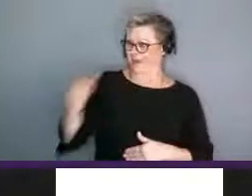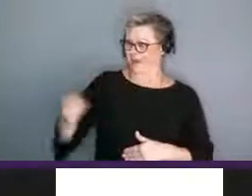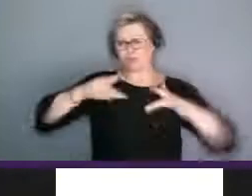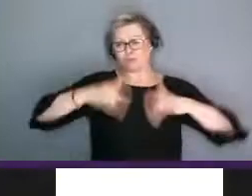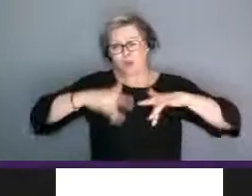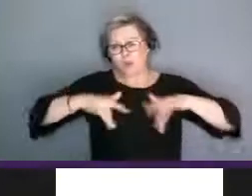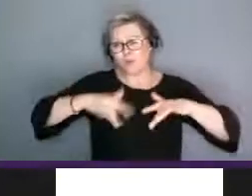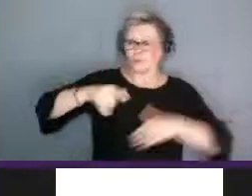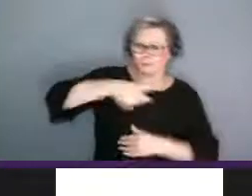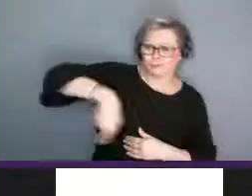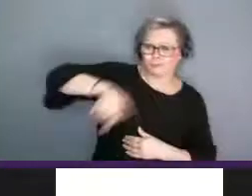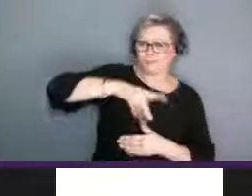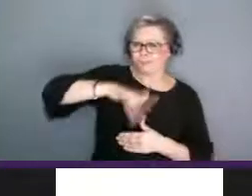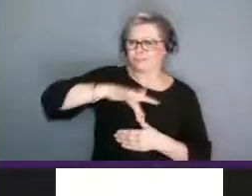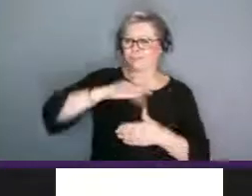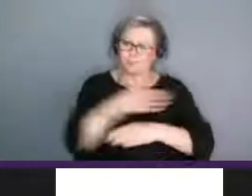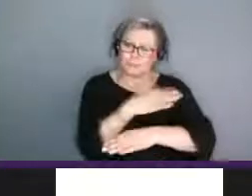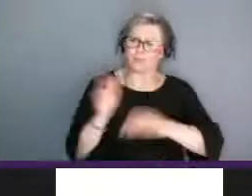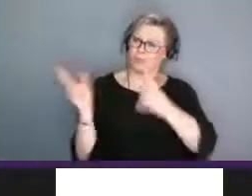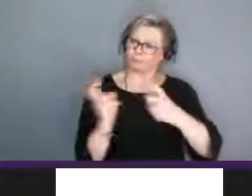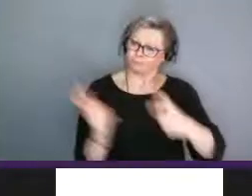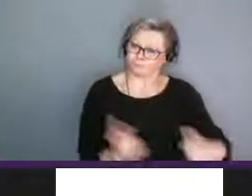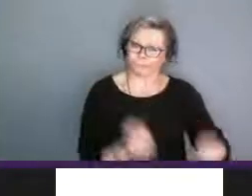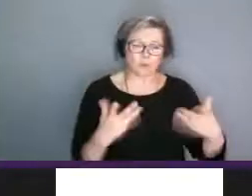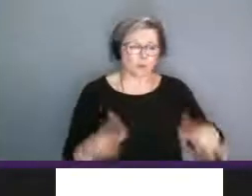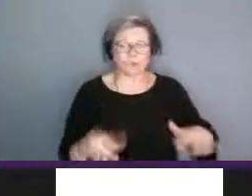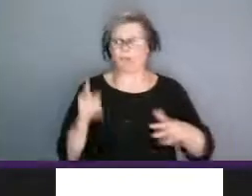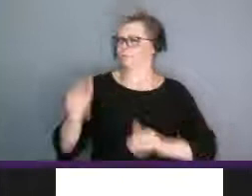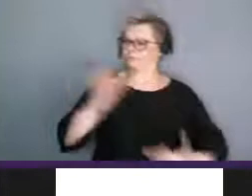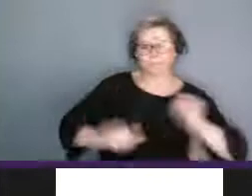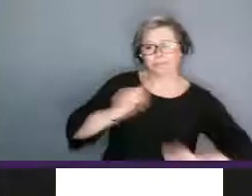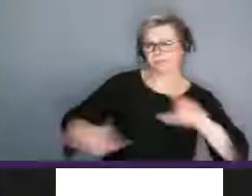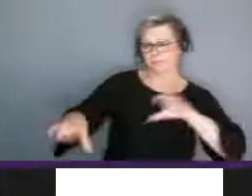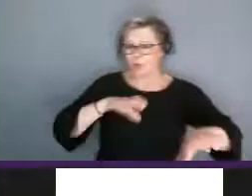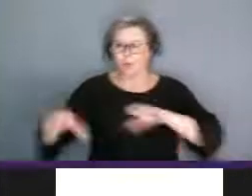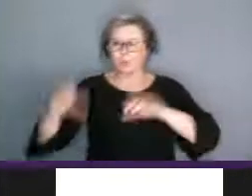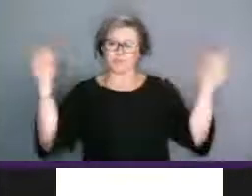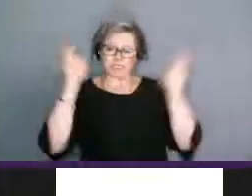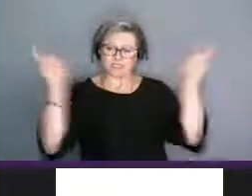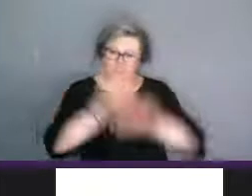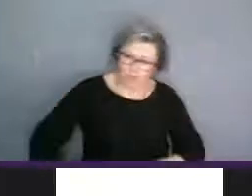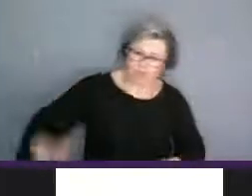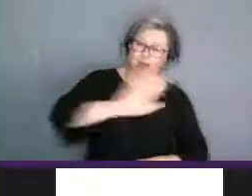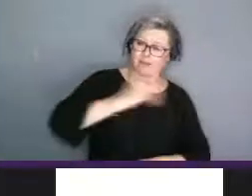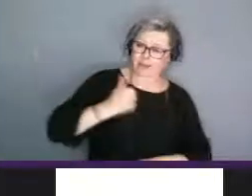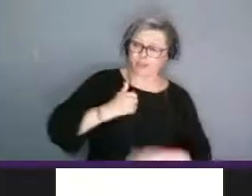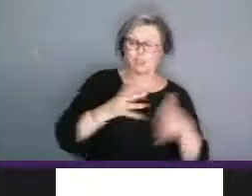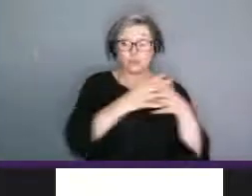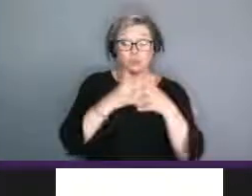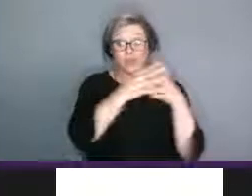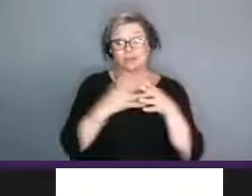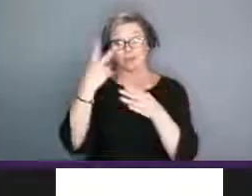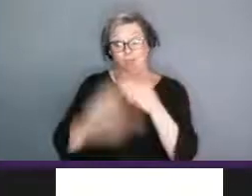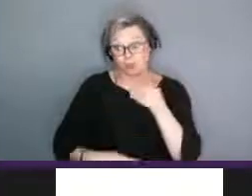original songs, written and directed musicals, and performed in concerts and festivals across Canada and the US. He is an